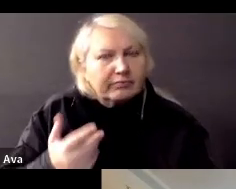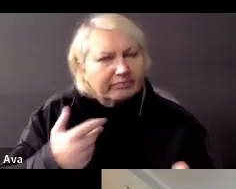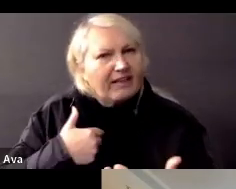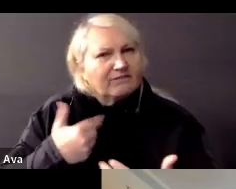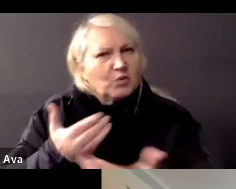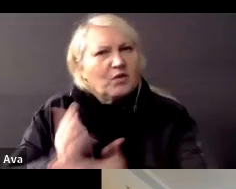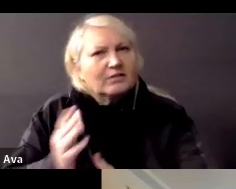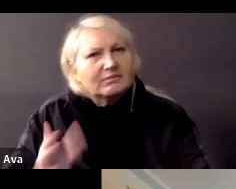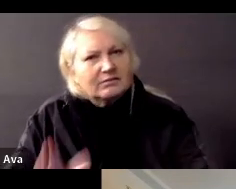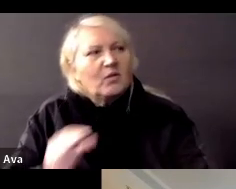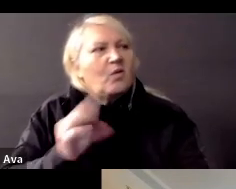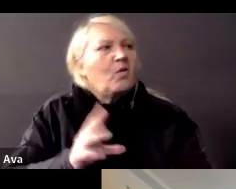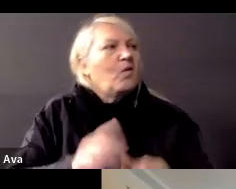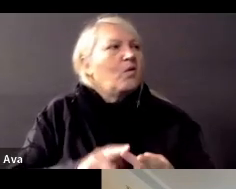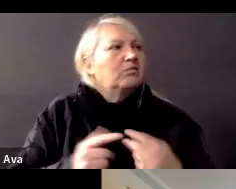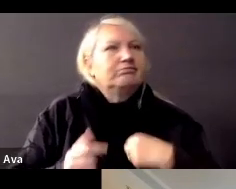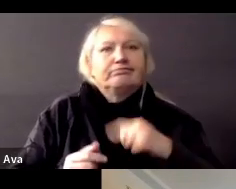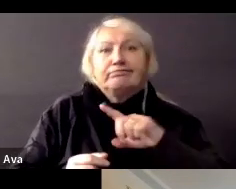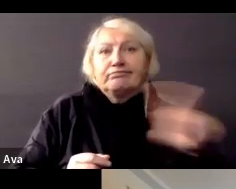and talking about,